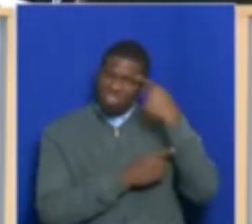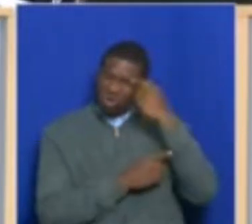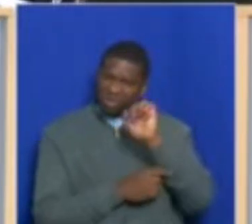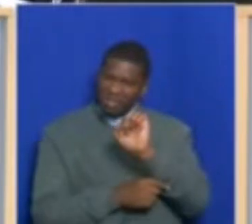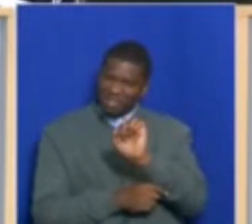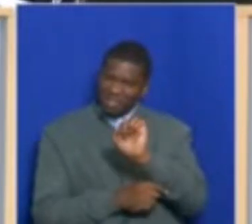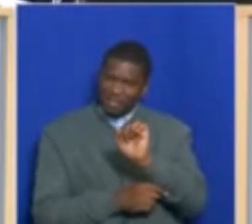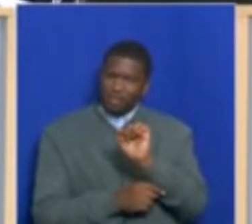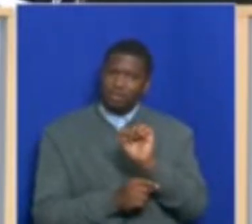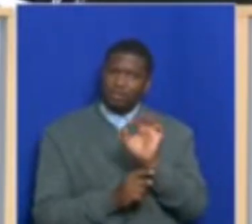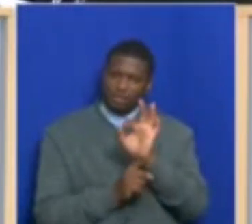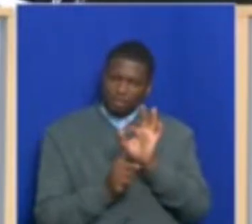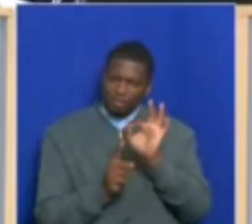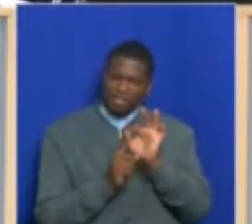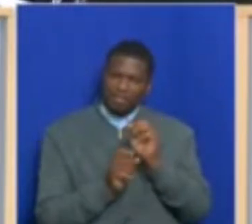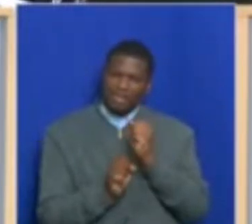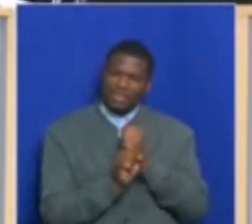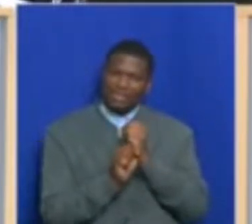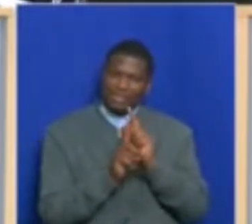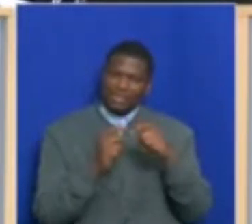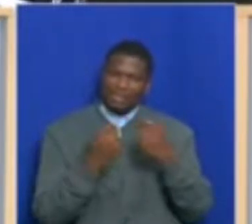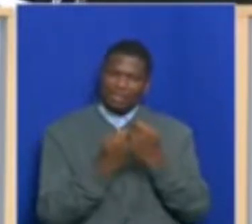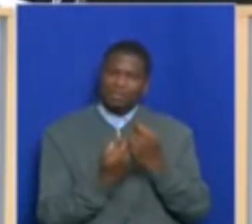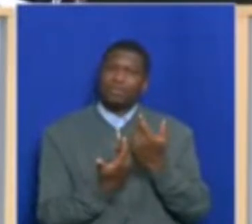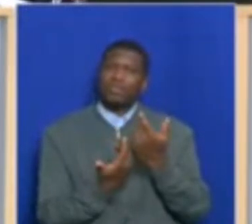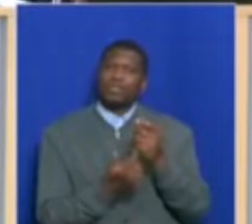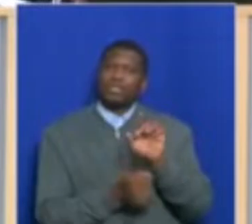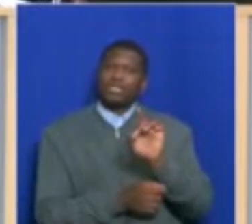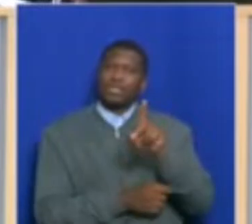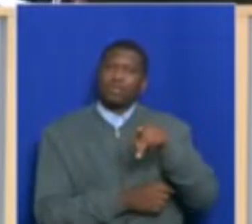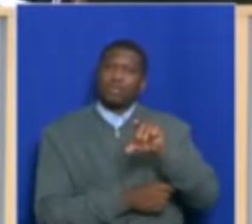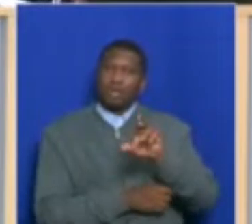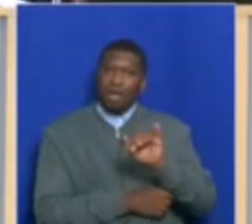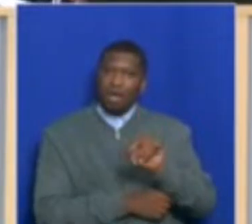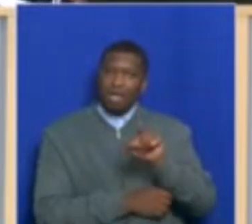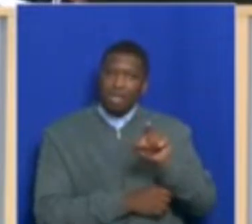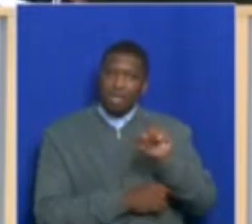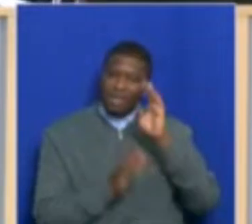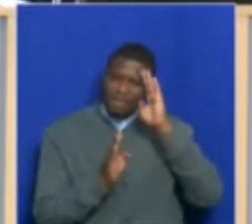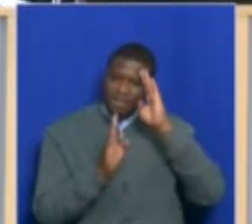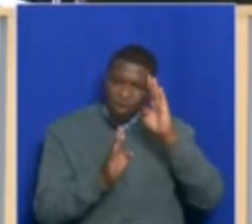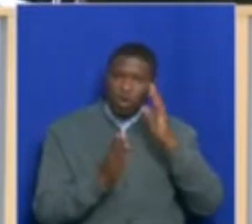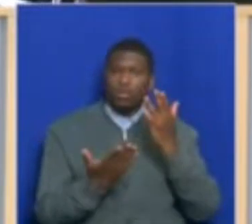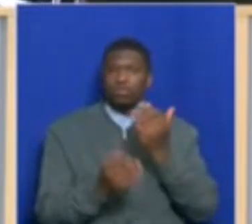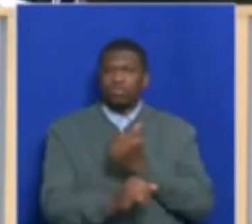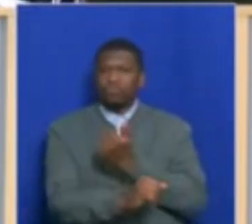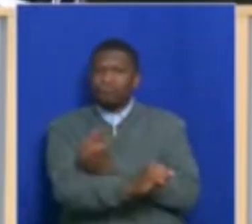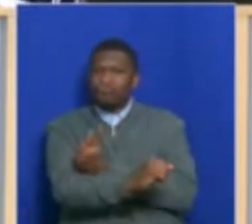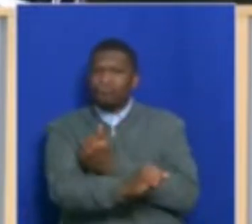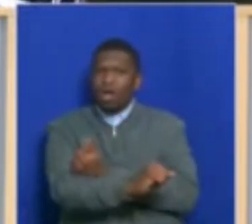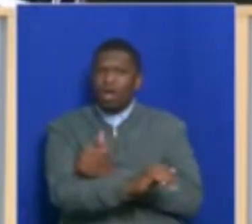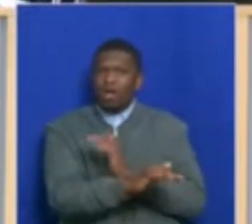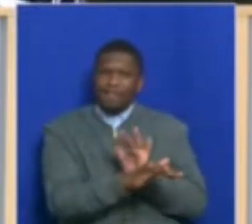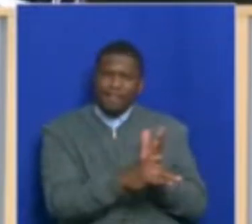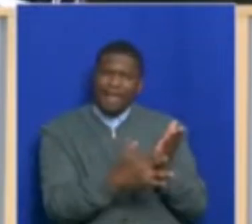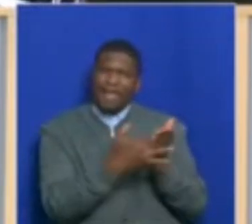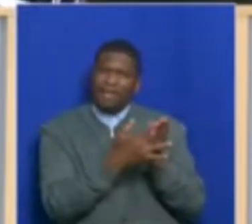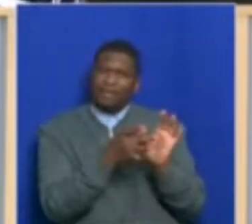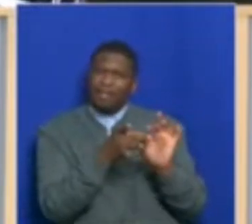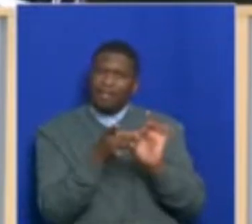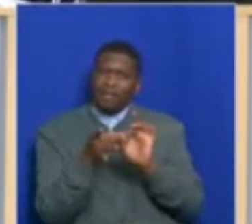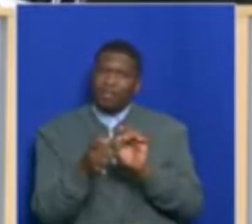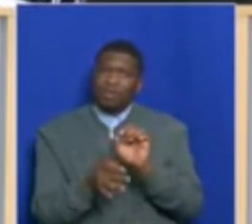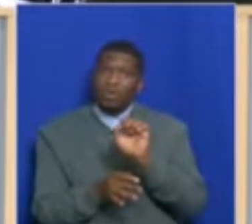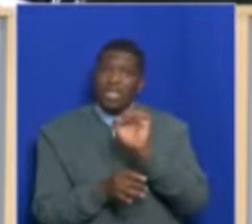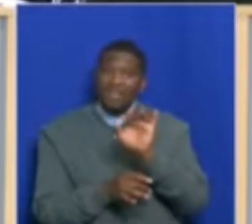team, their role was to deal with drug-related issues. Now, if these dockets are not